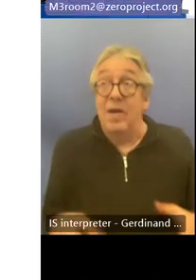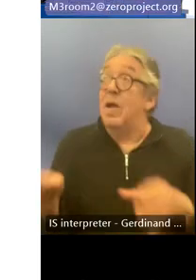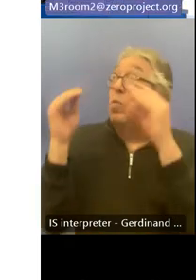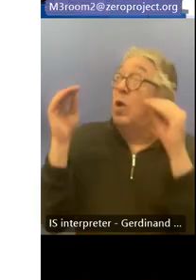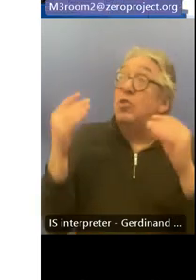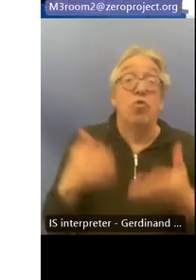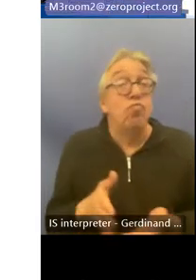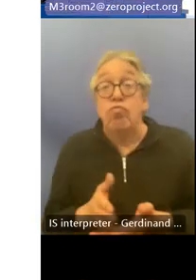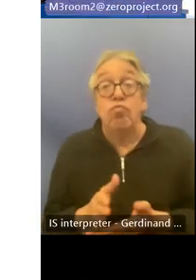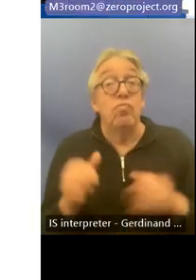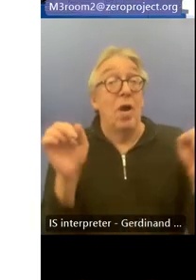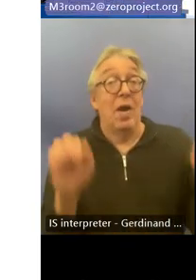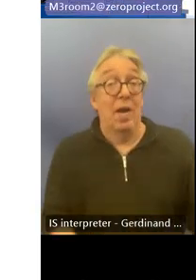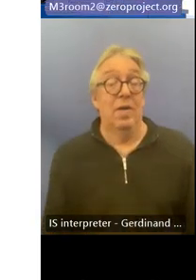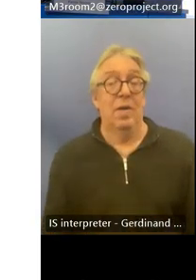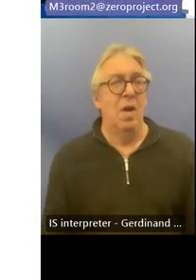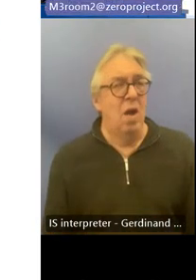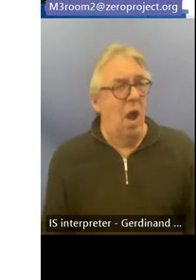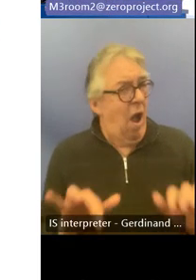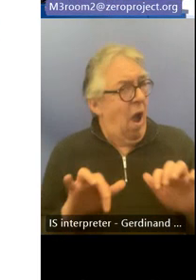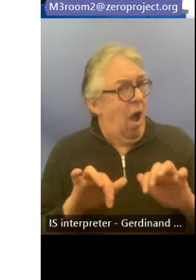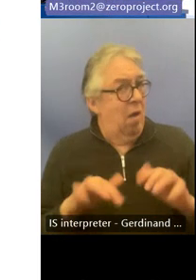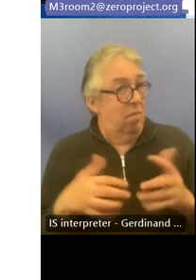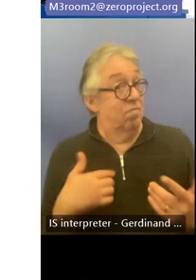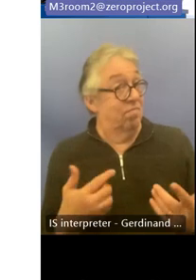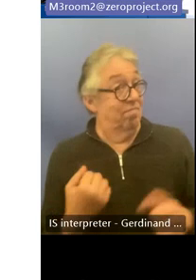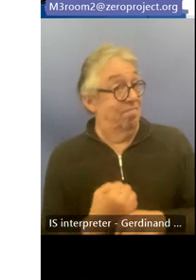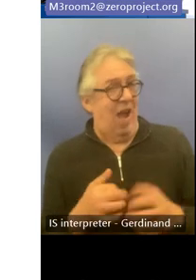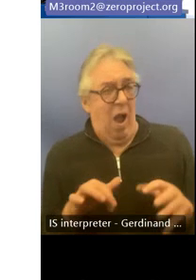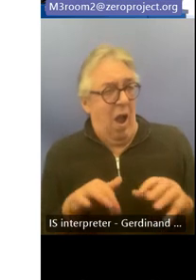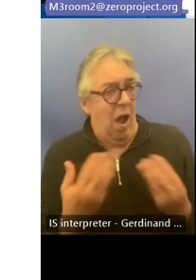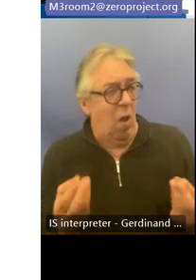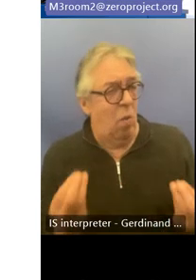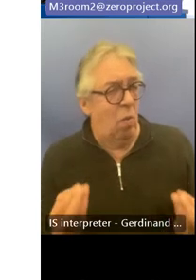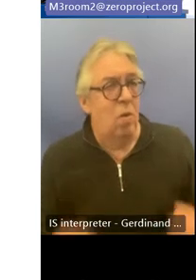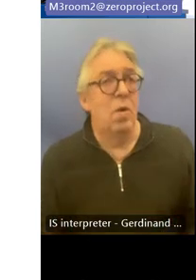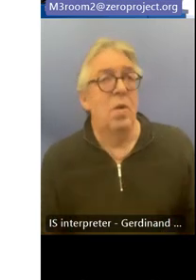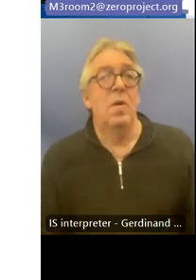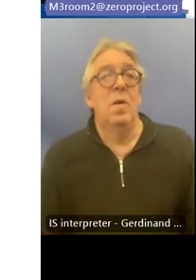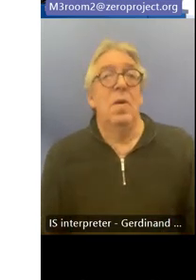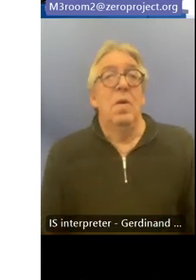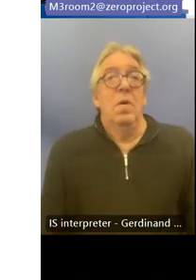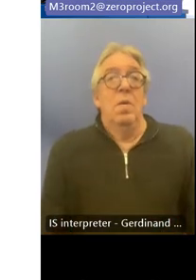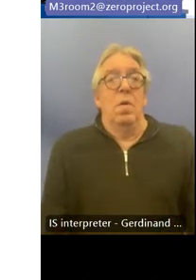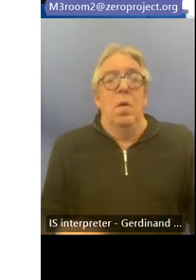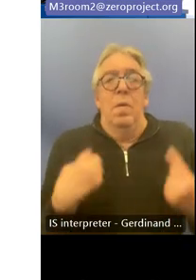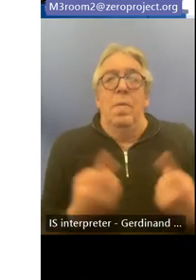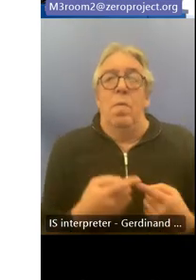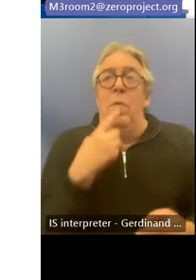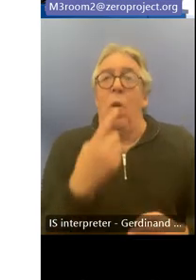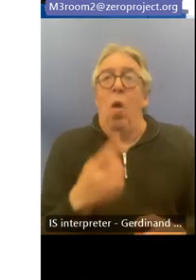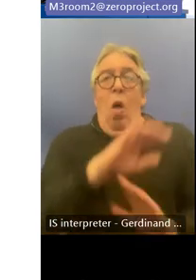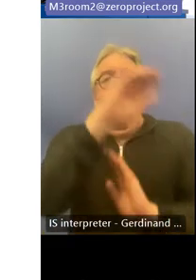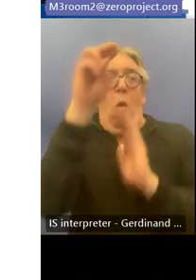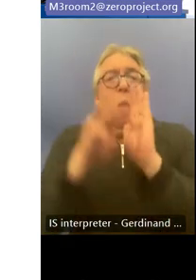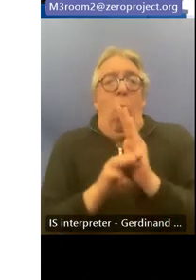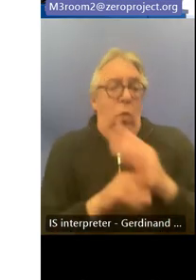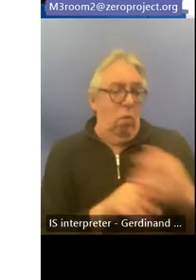So what we did, next please. Actually, we call it the tailor-made curriculum. And other name